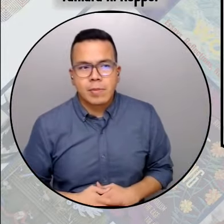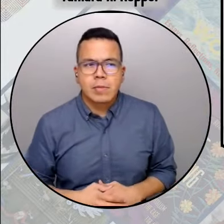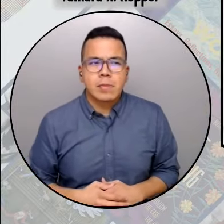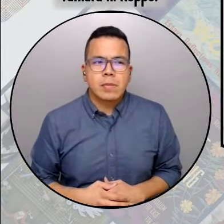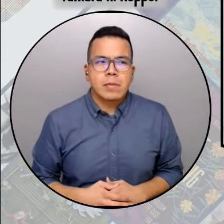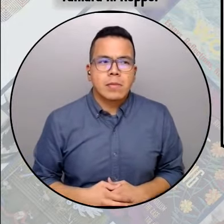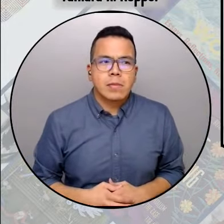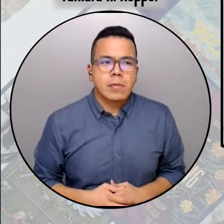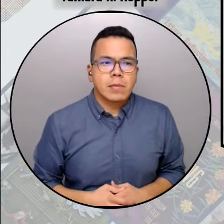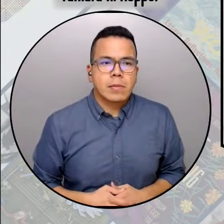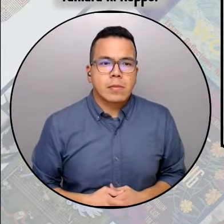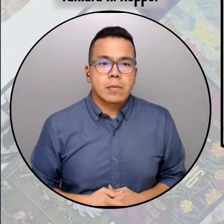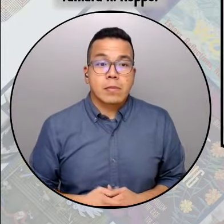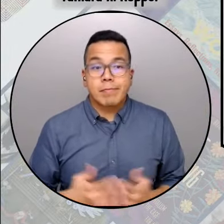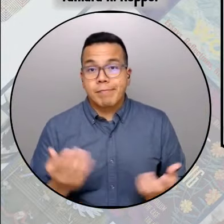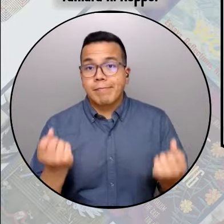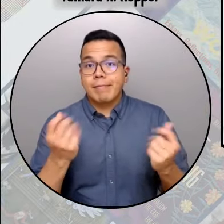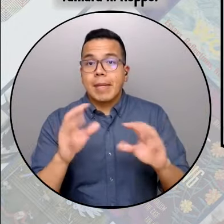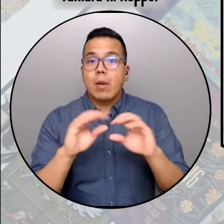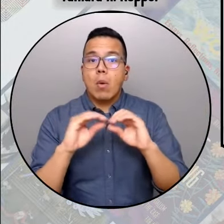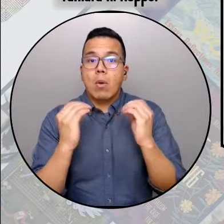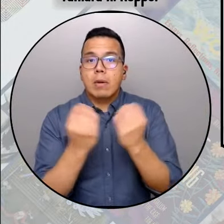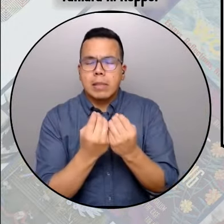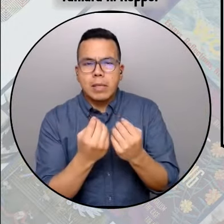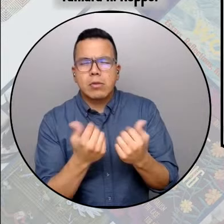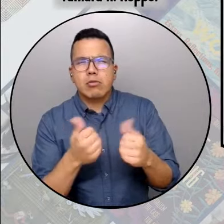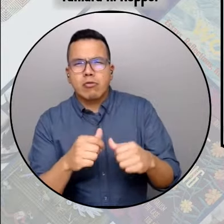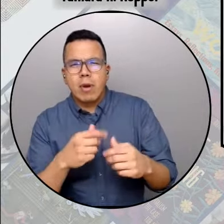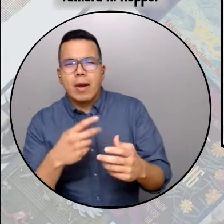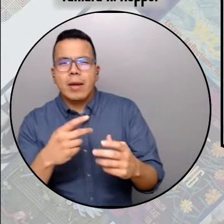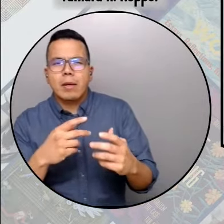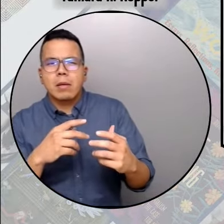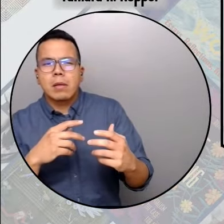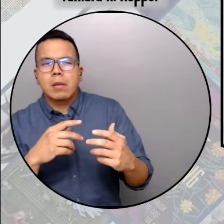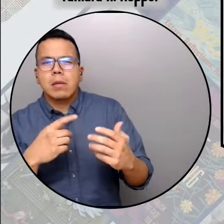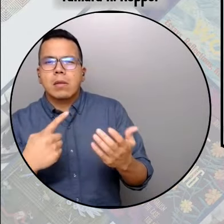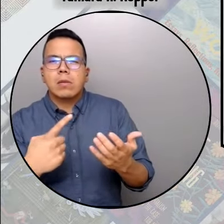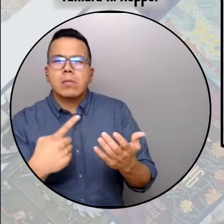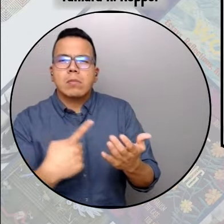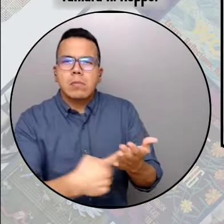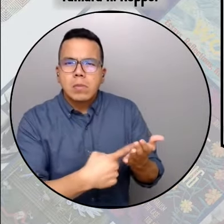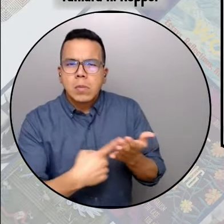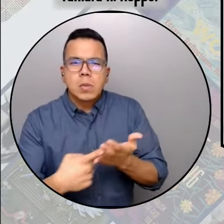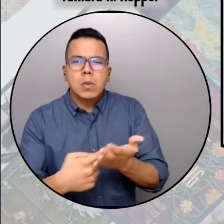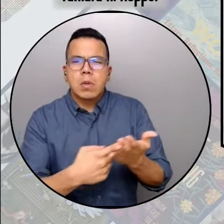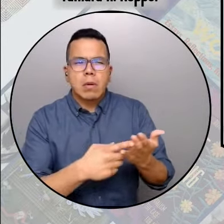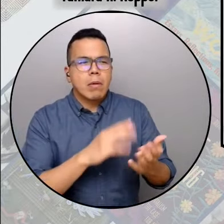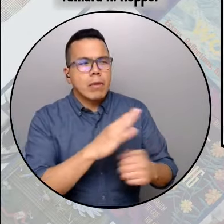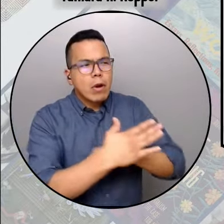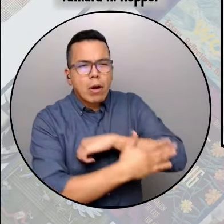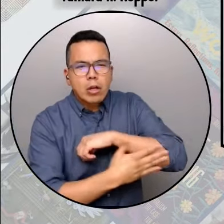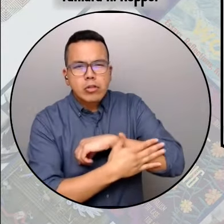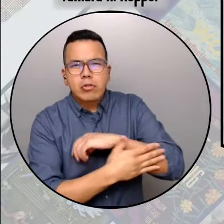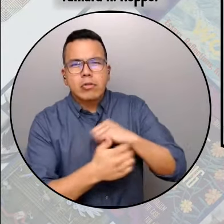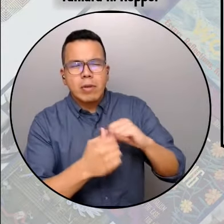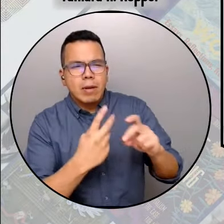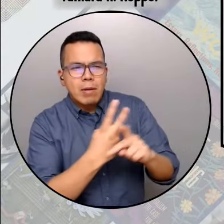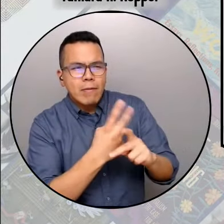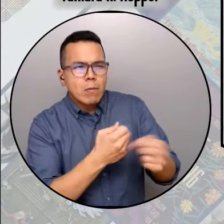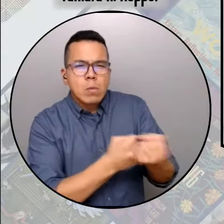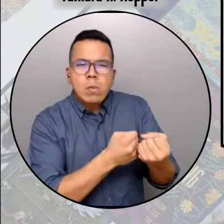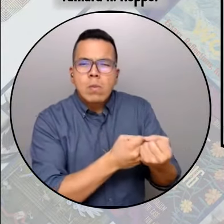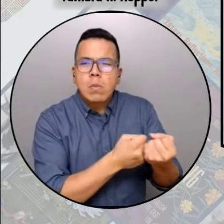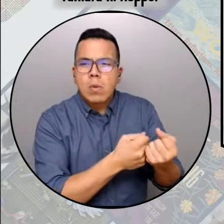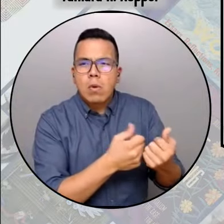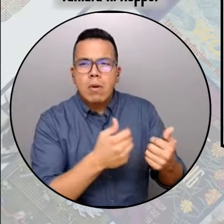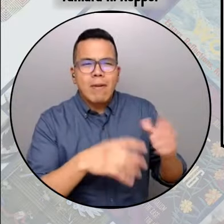anti-deportation work, is a lot of organizations are working with deportees in their home countries around organizing or around trying to kind of just, find different